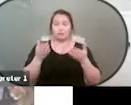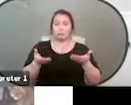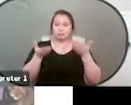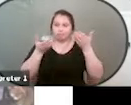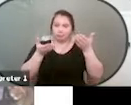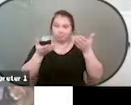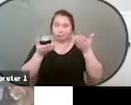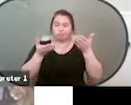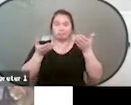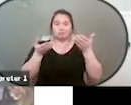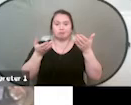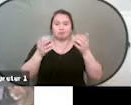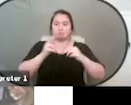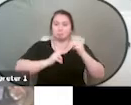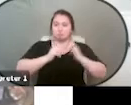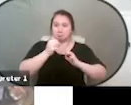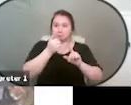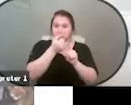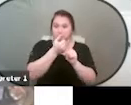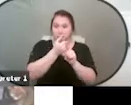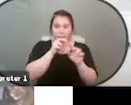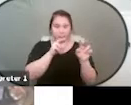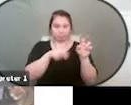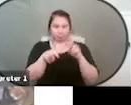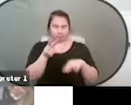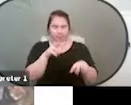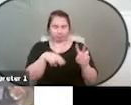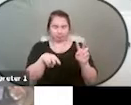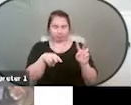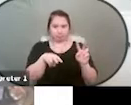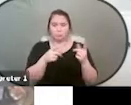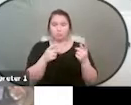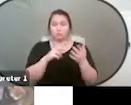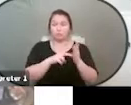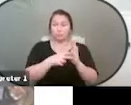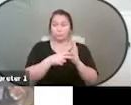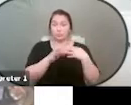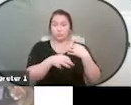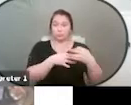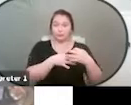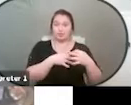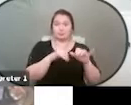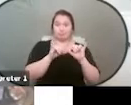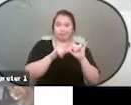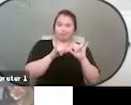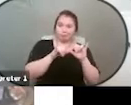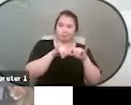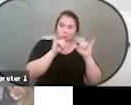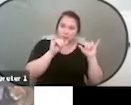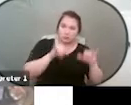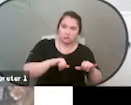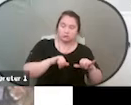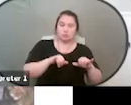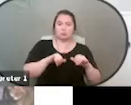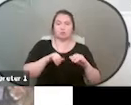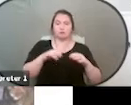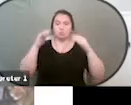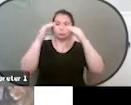the building itself. And so that would be replacing mechanical systems, re-roofing the